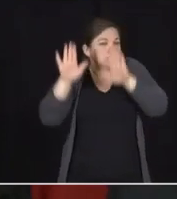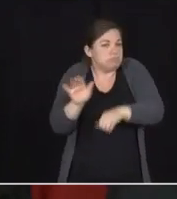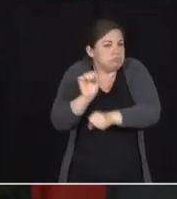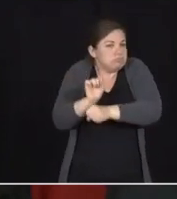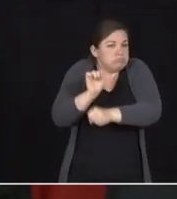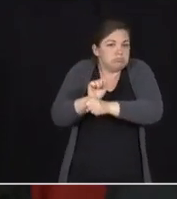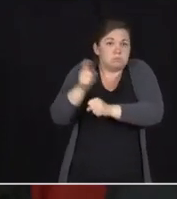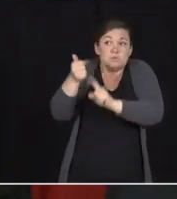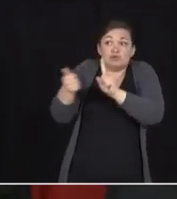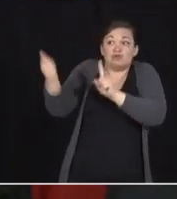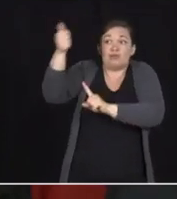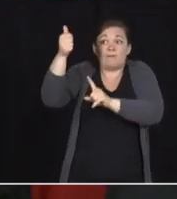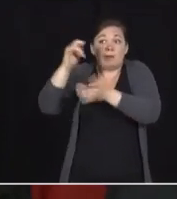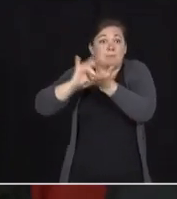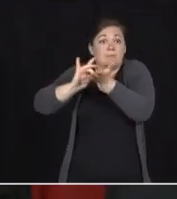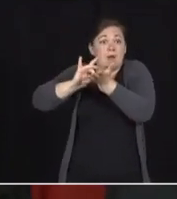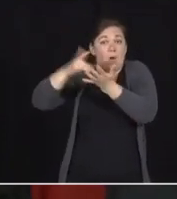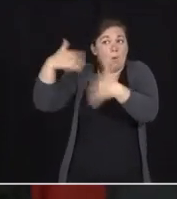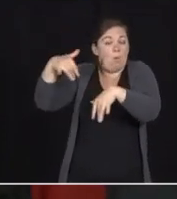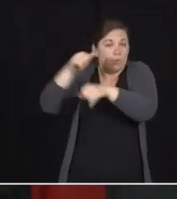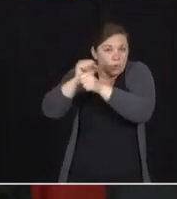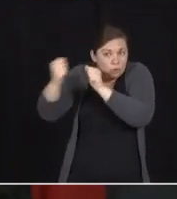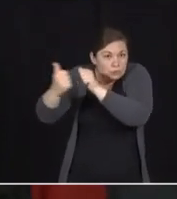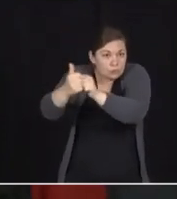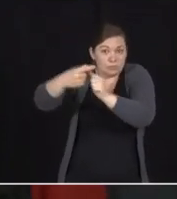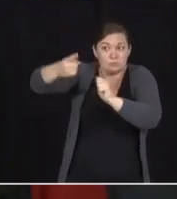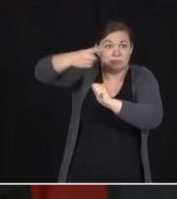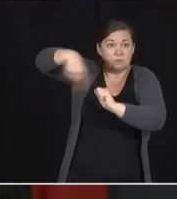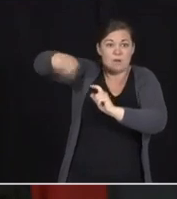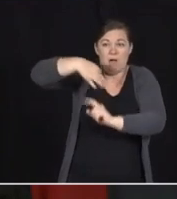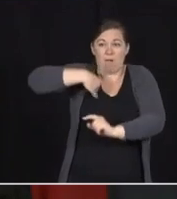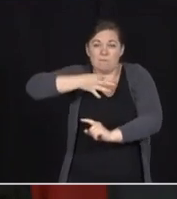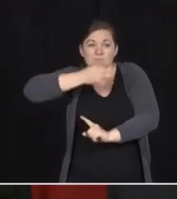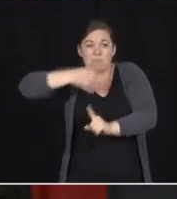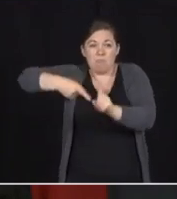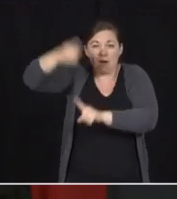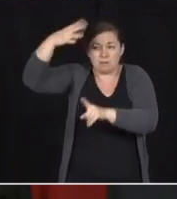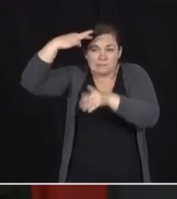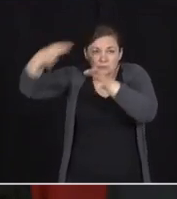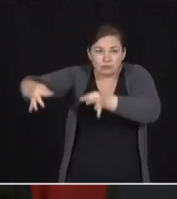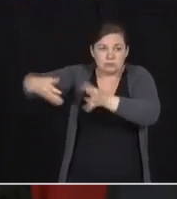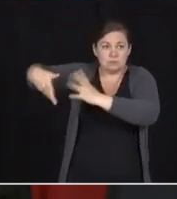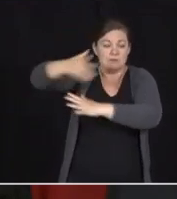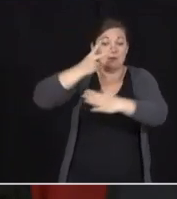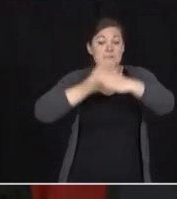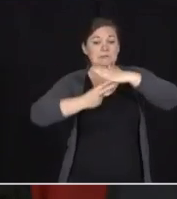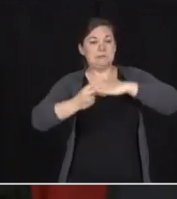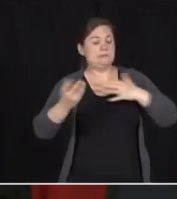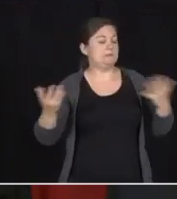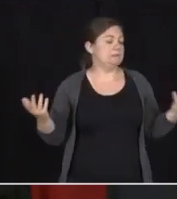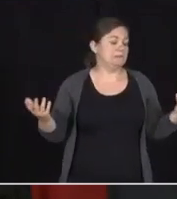Health, and that's going to determine it. I just wish I could tell you what's going to happen next week, but